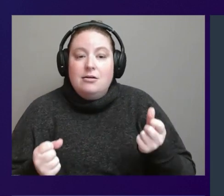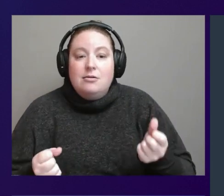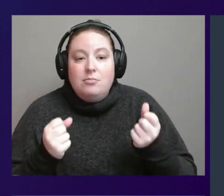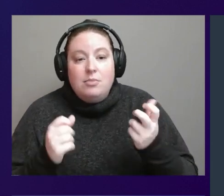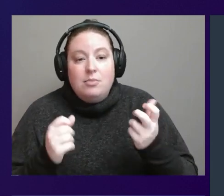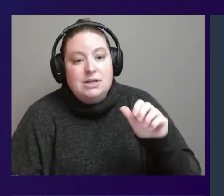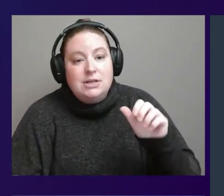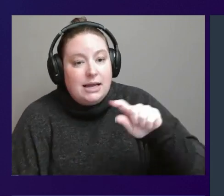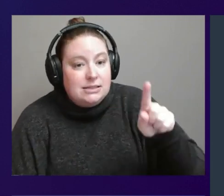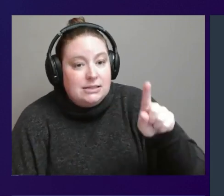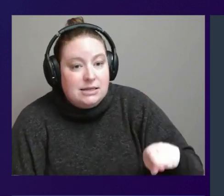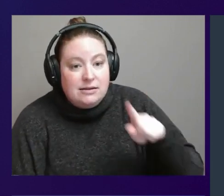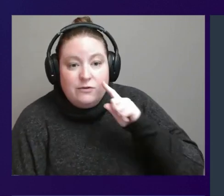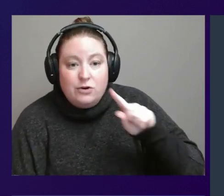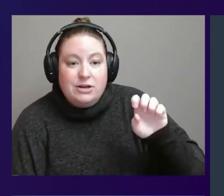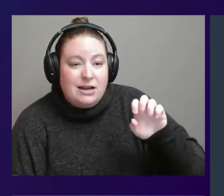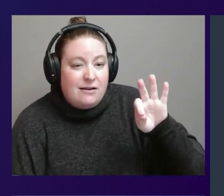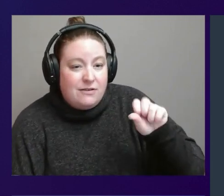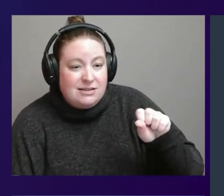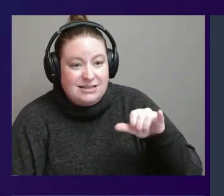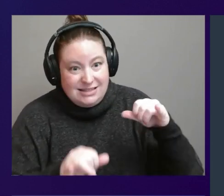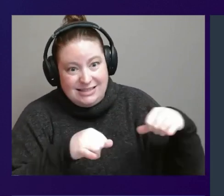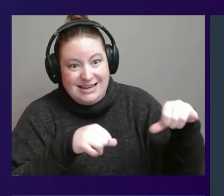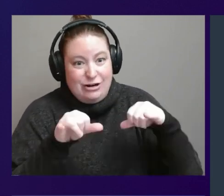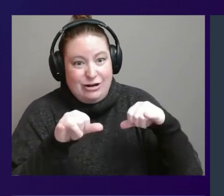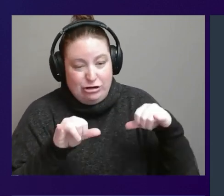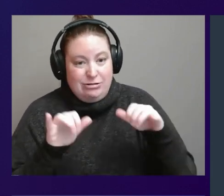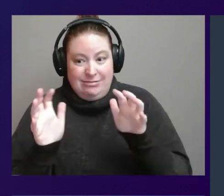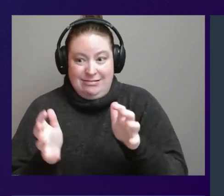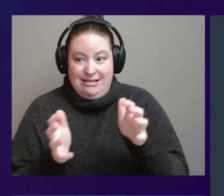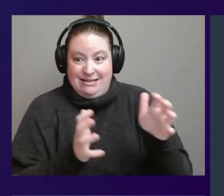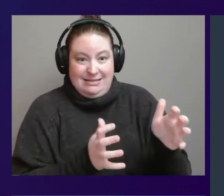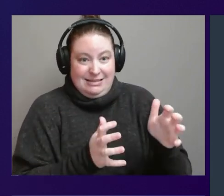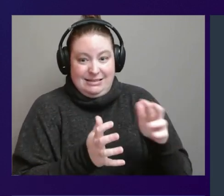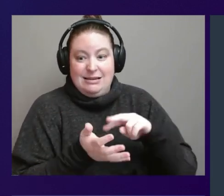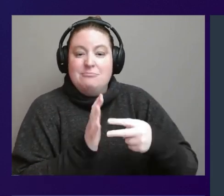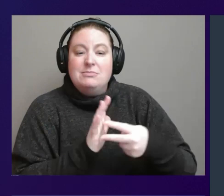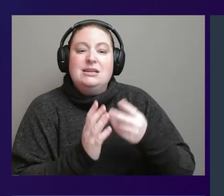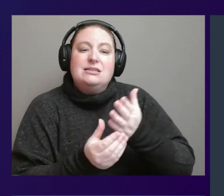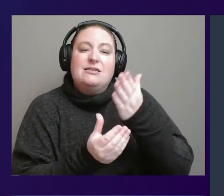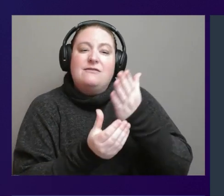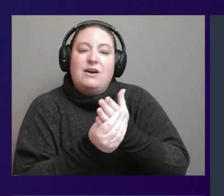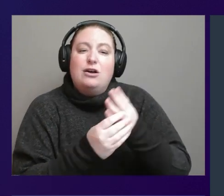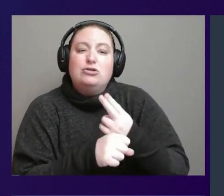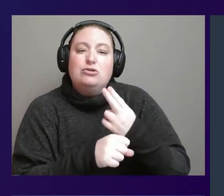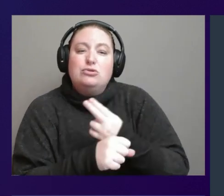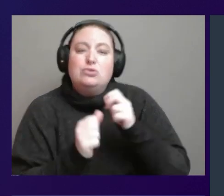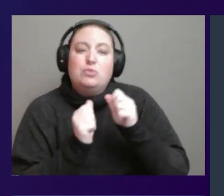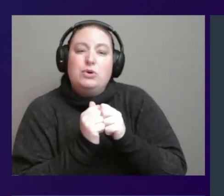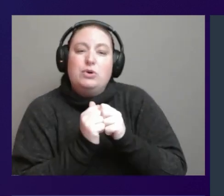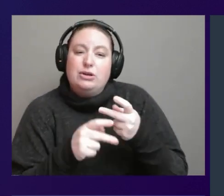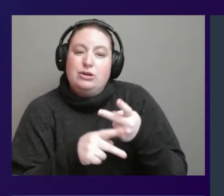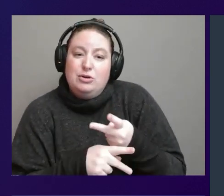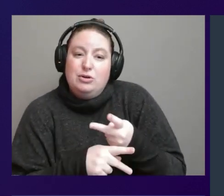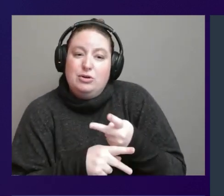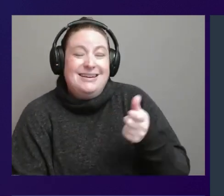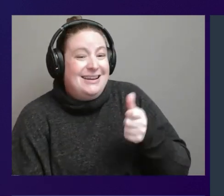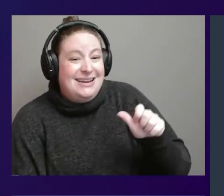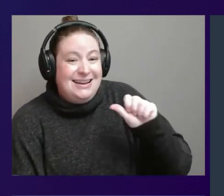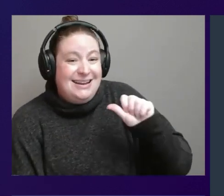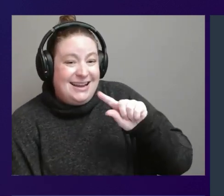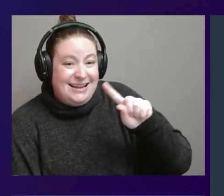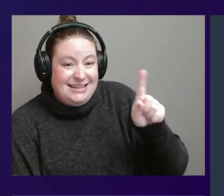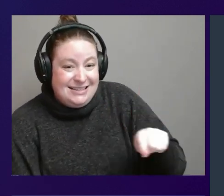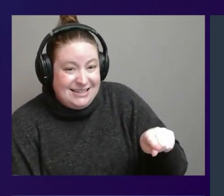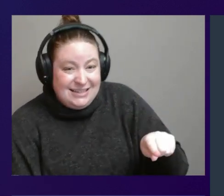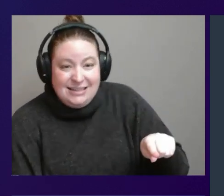EFS standard classes enables file use with compute in any AZ without